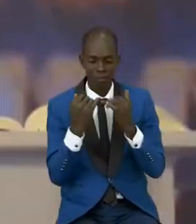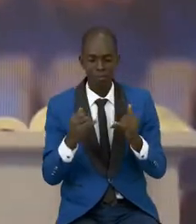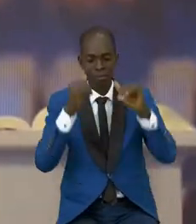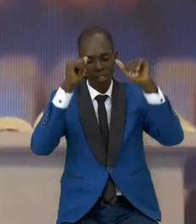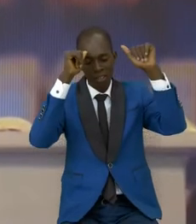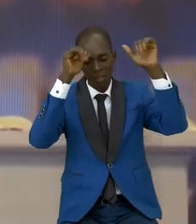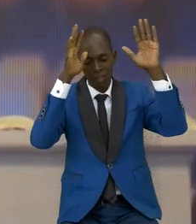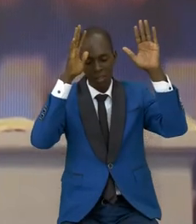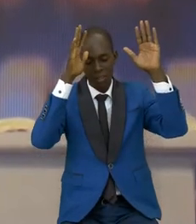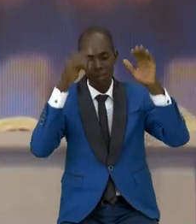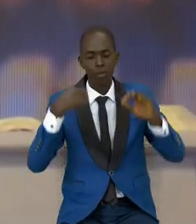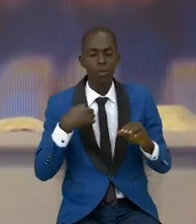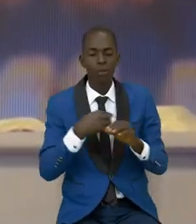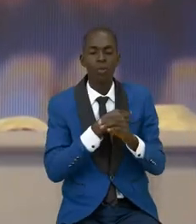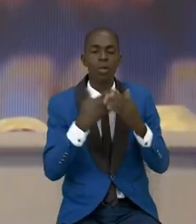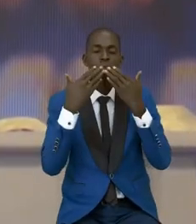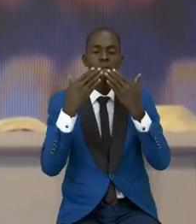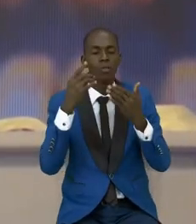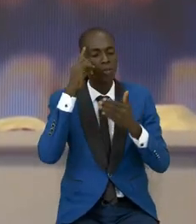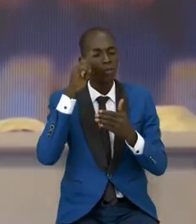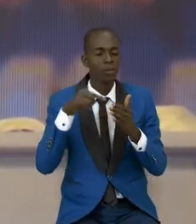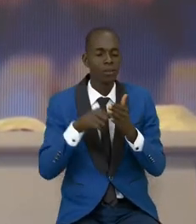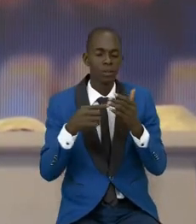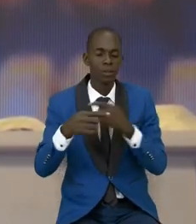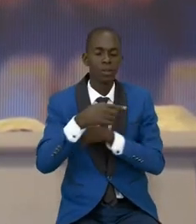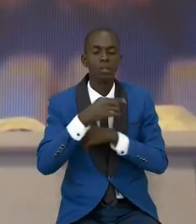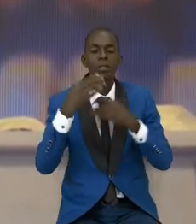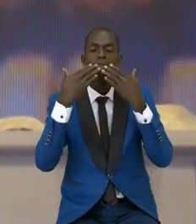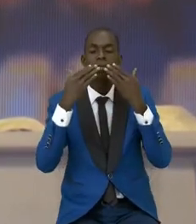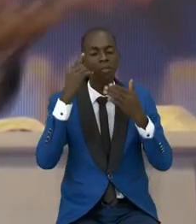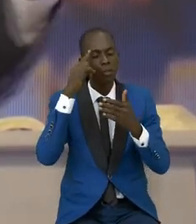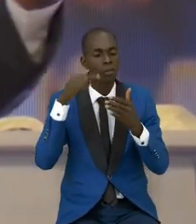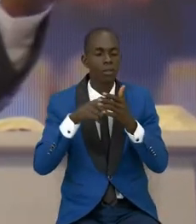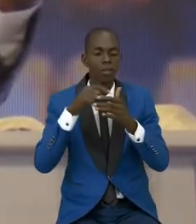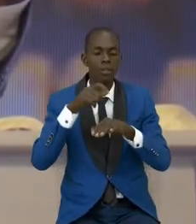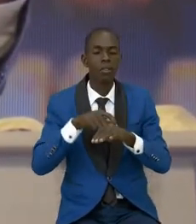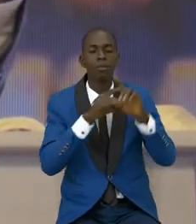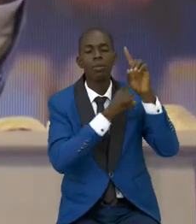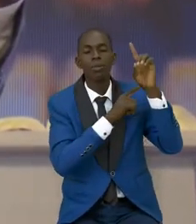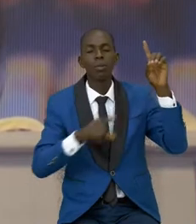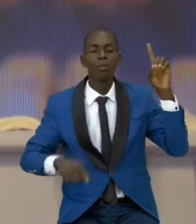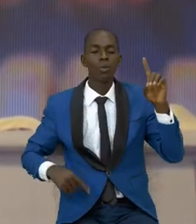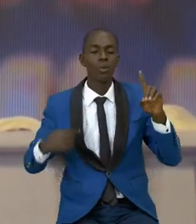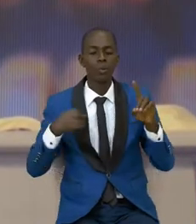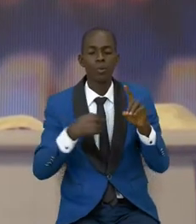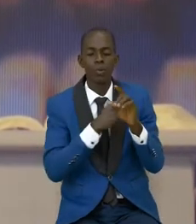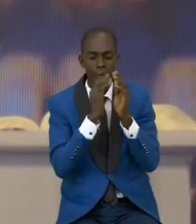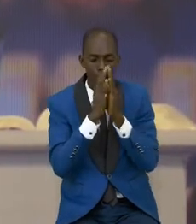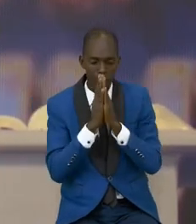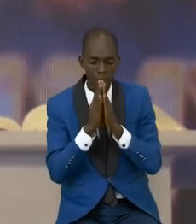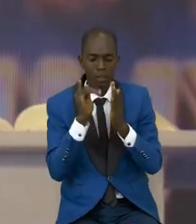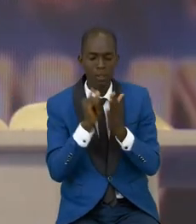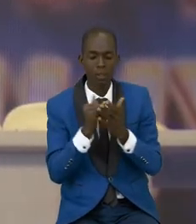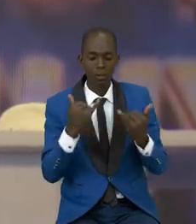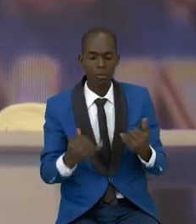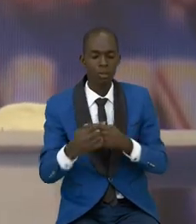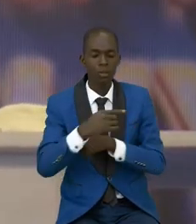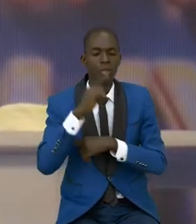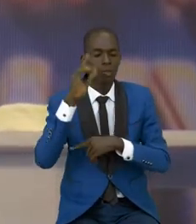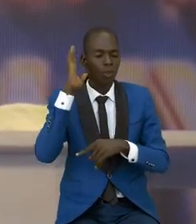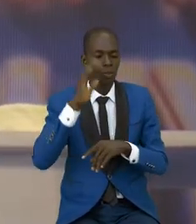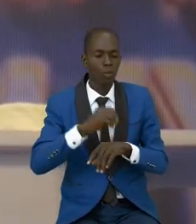Father, we thank you for this day. Thank you for this time. Lord, we pray that today you